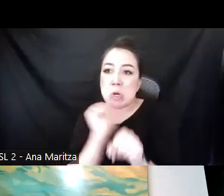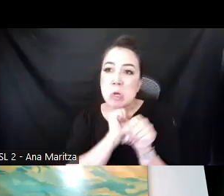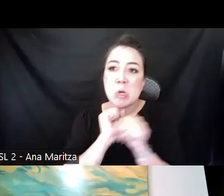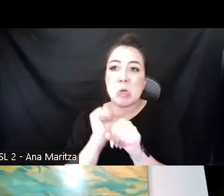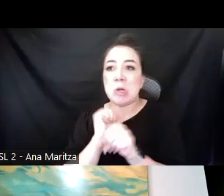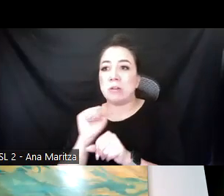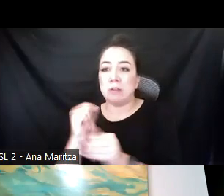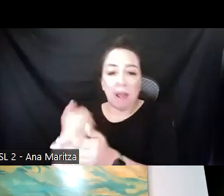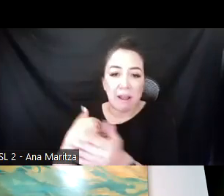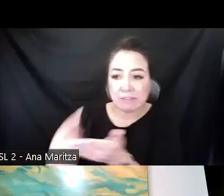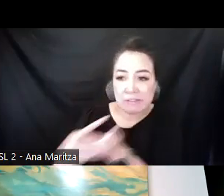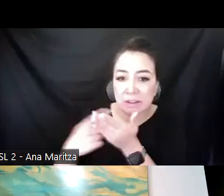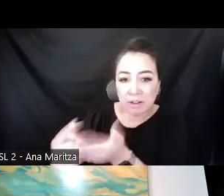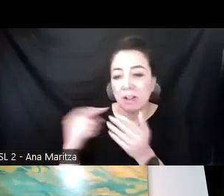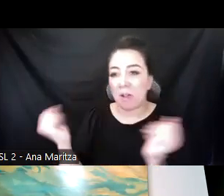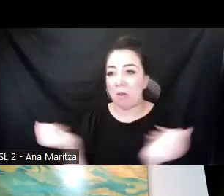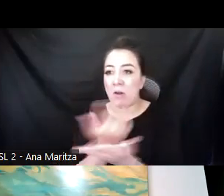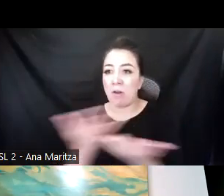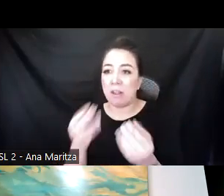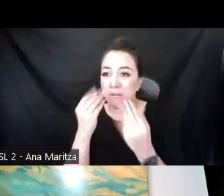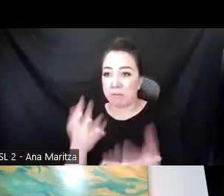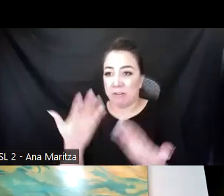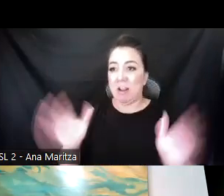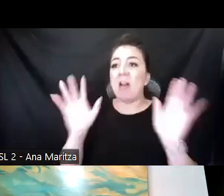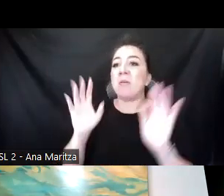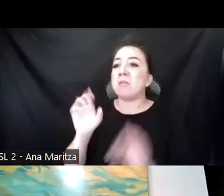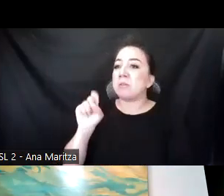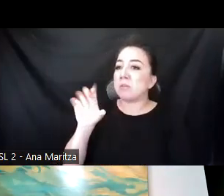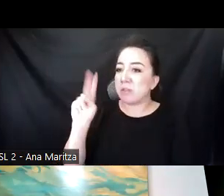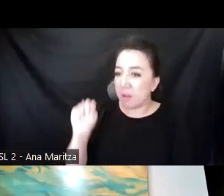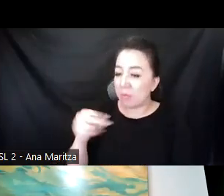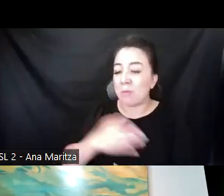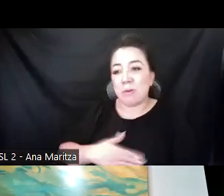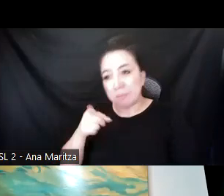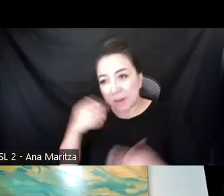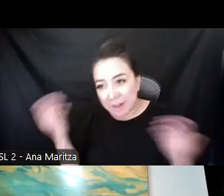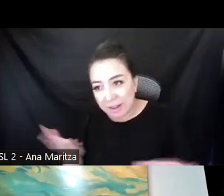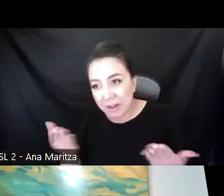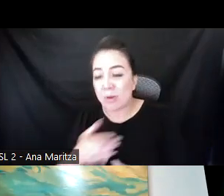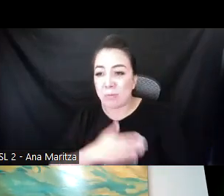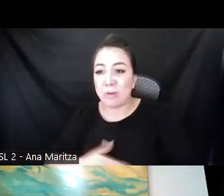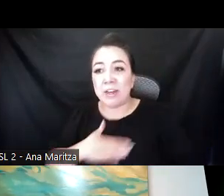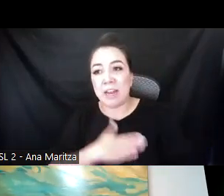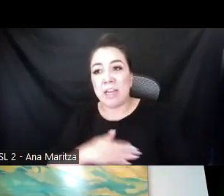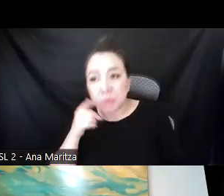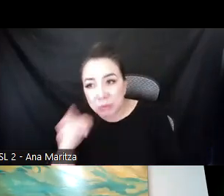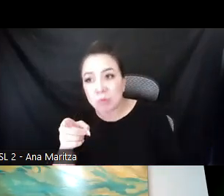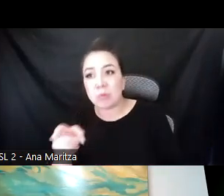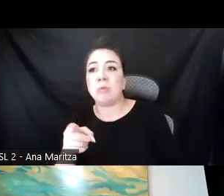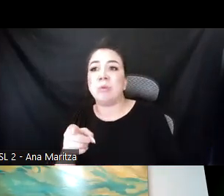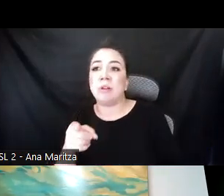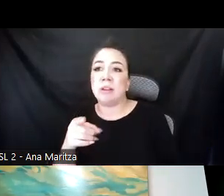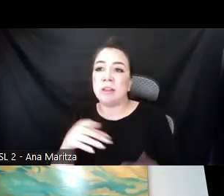those discussions and get all of that information done. But Susan, we appreciate you being here, and we appreciate you kind of leading us through